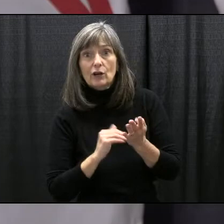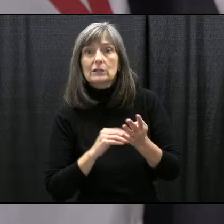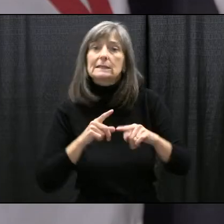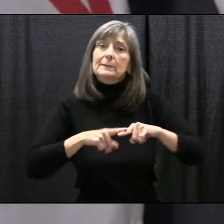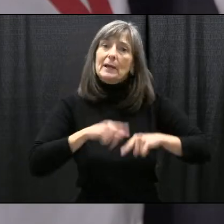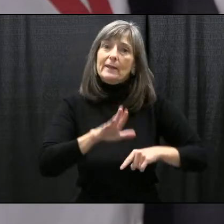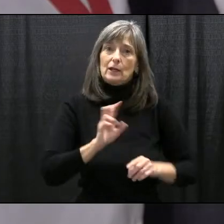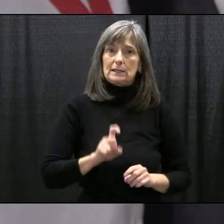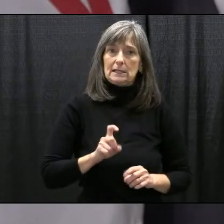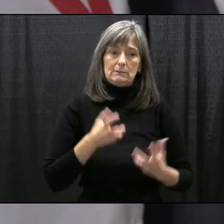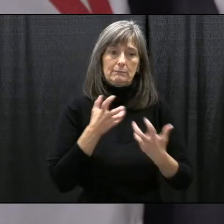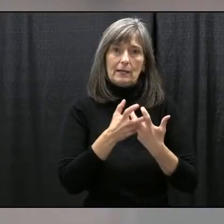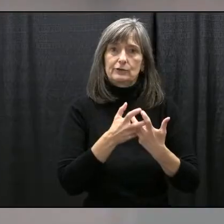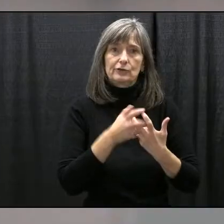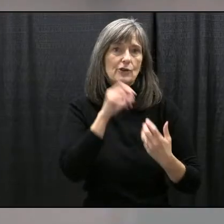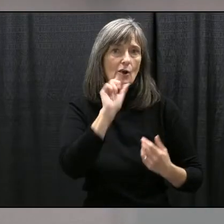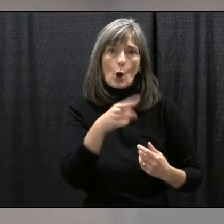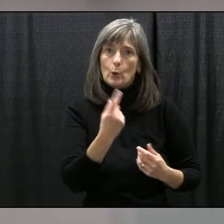physician.